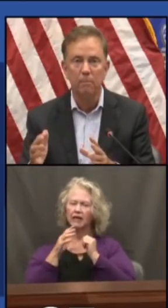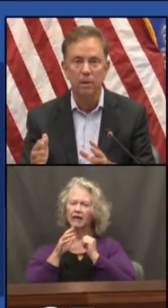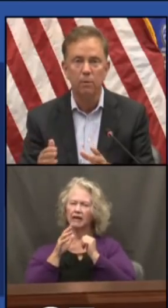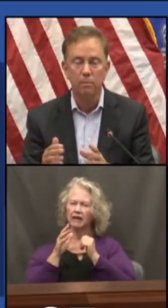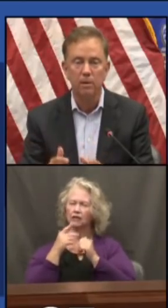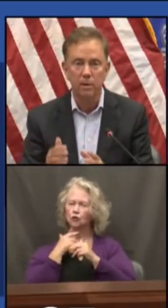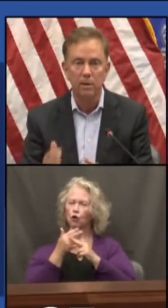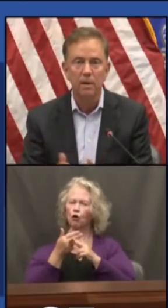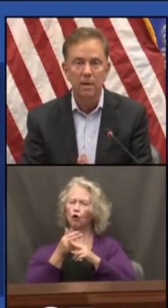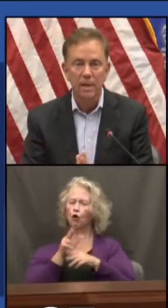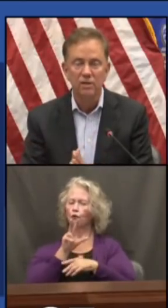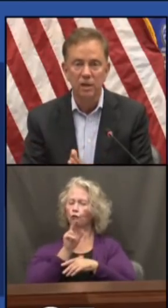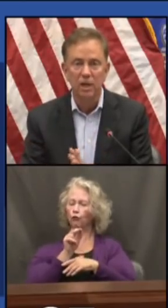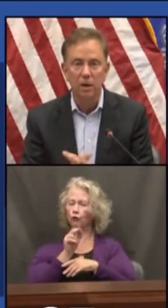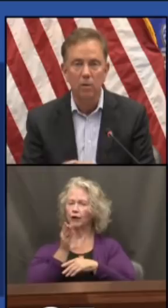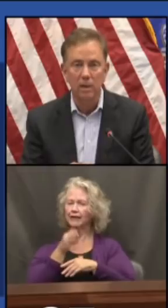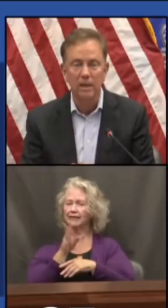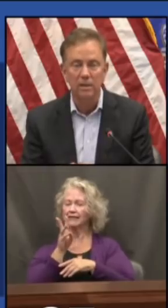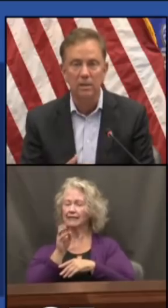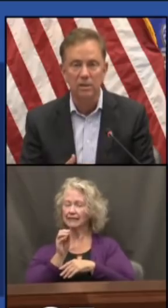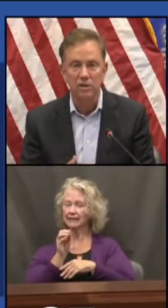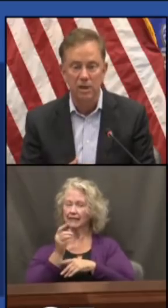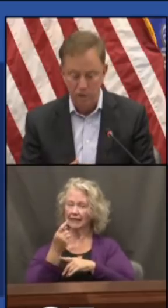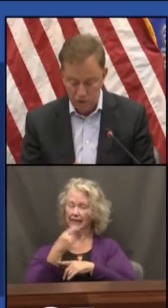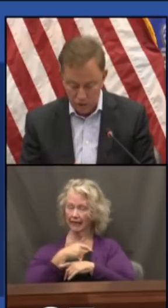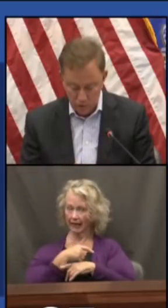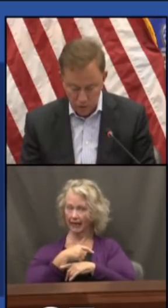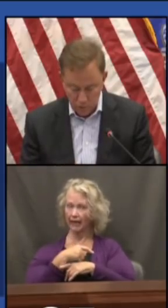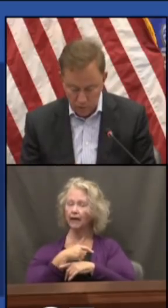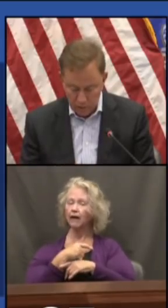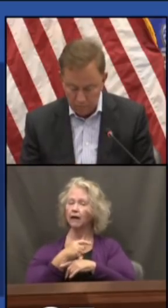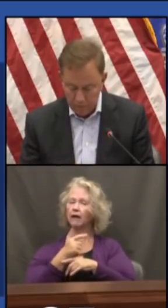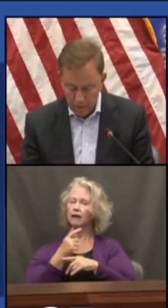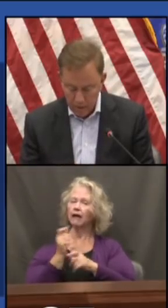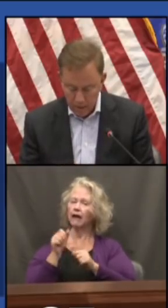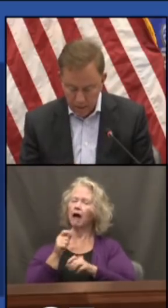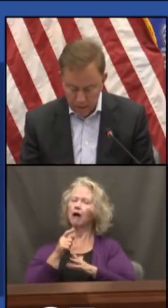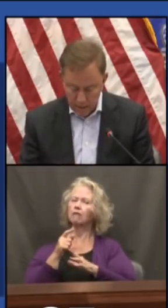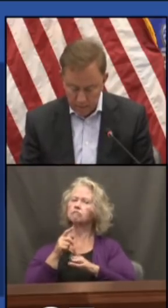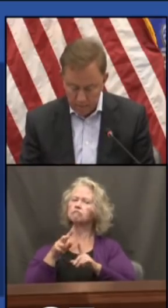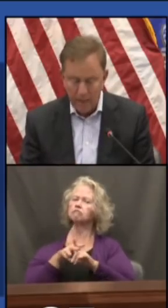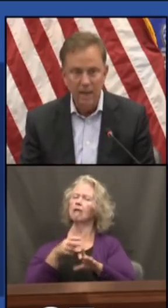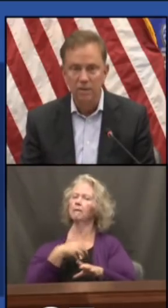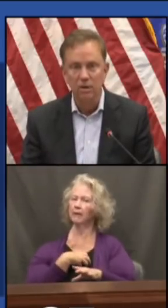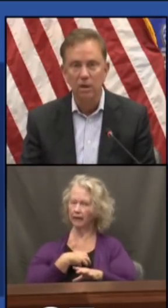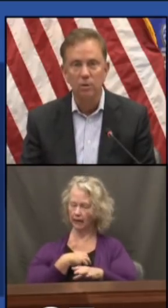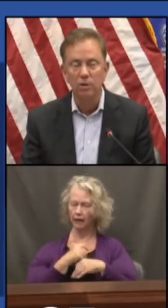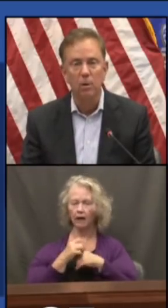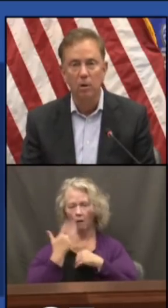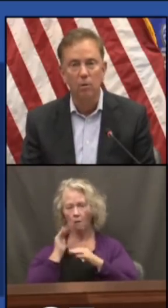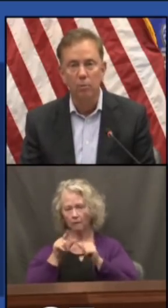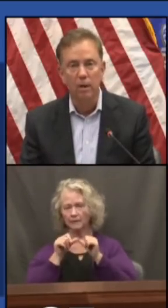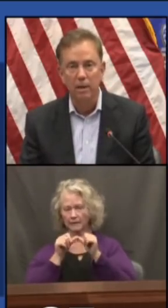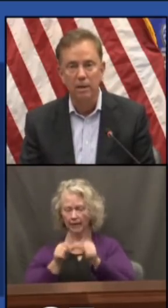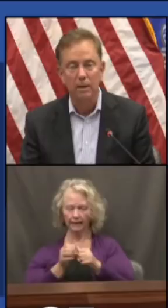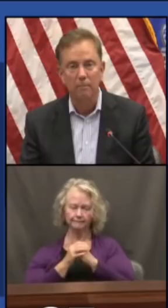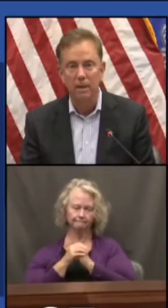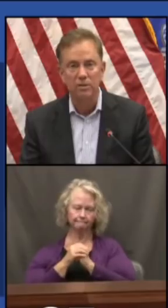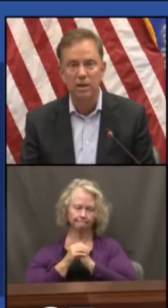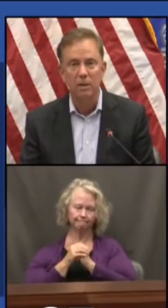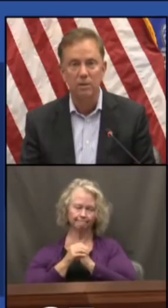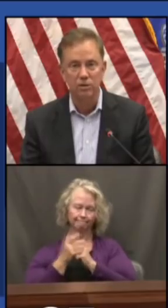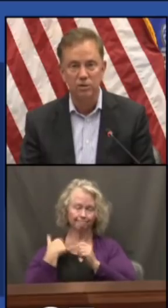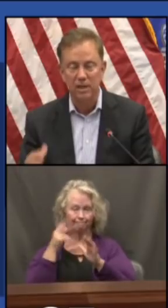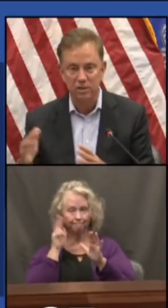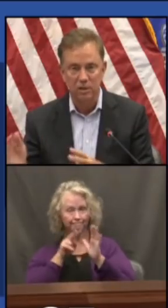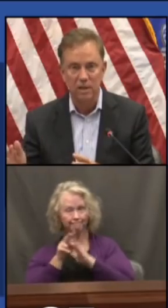60-day appeal period. That's an EO I'd like to see continued as well. And I can't tell you what tomorrow will bring. I